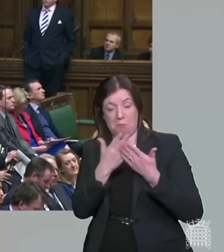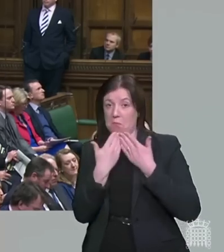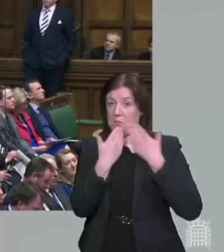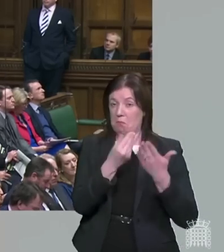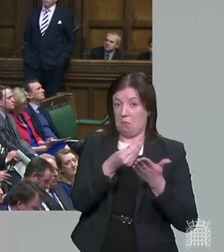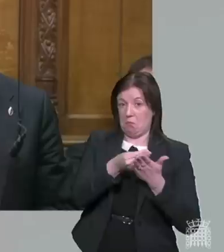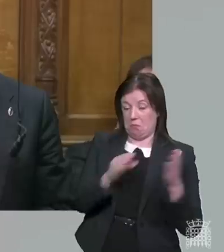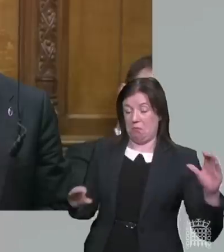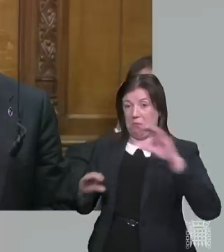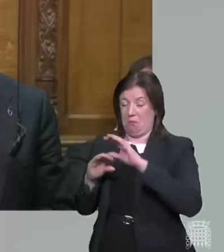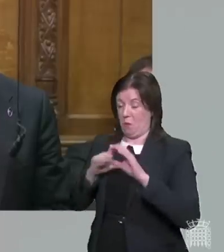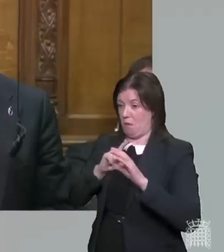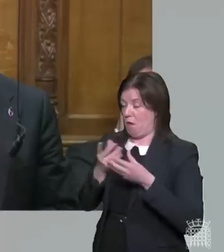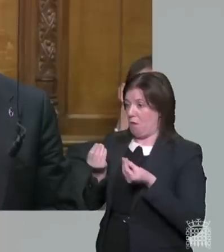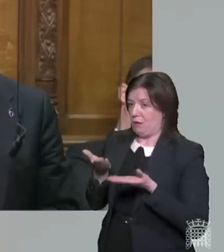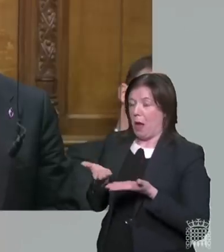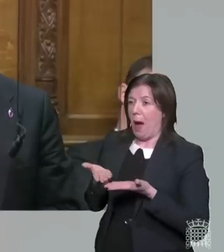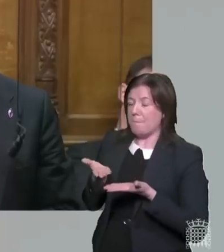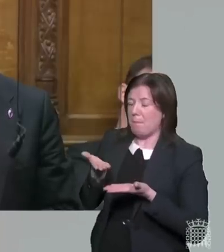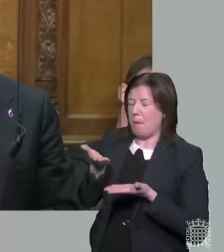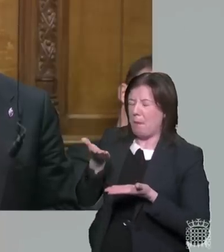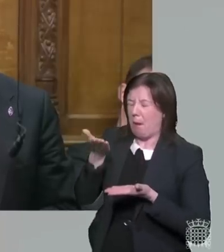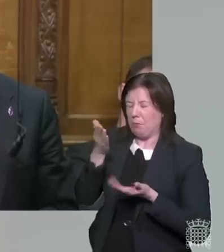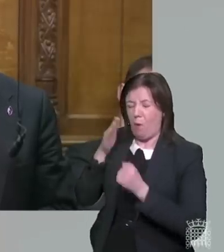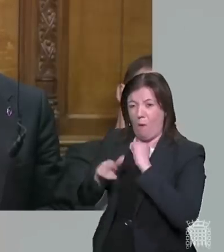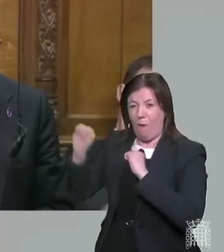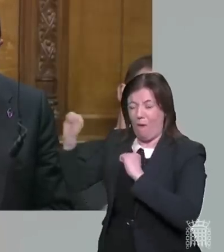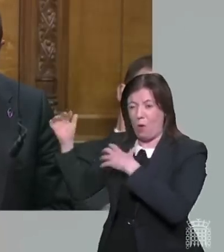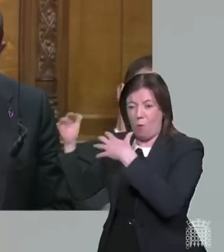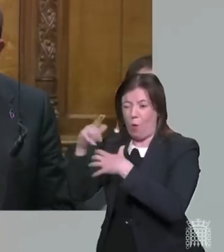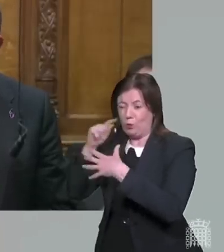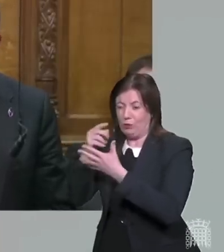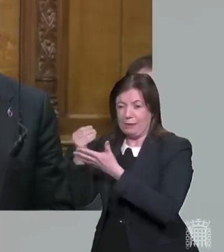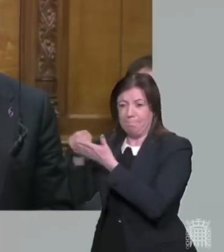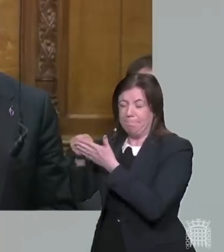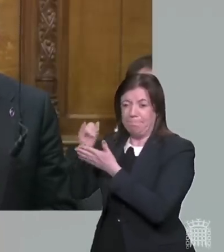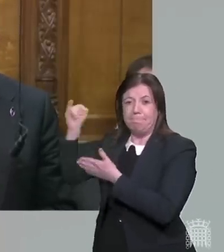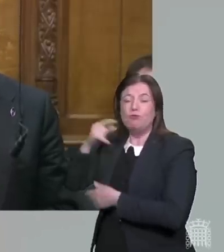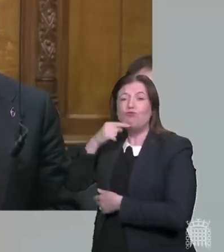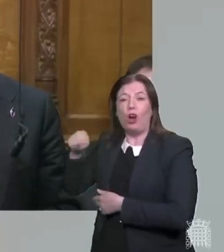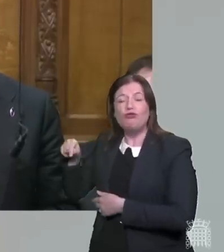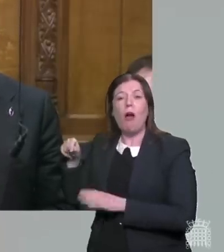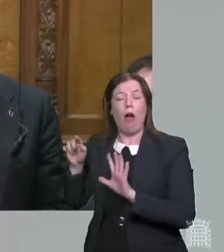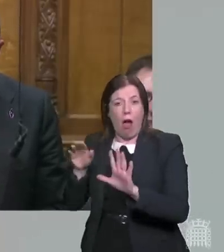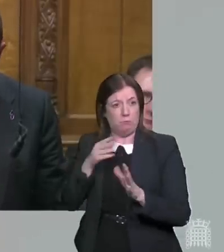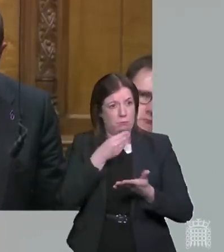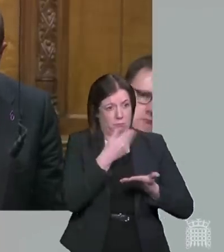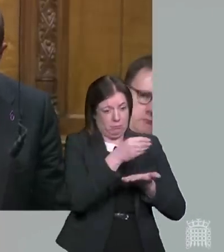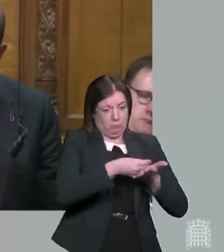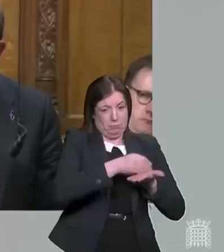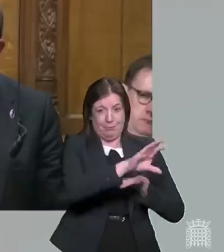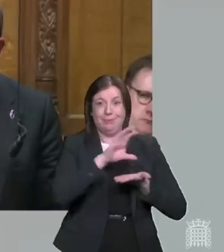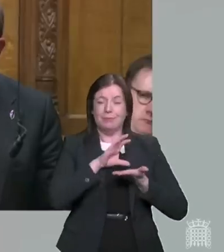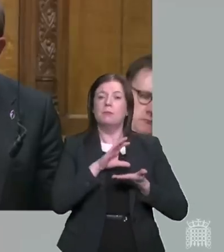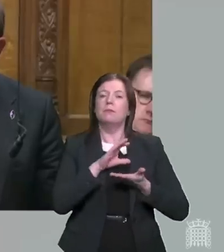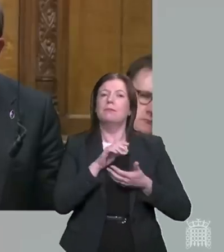fuel prices despite Putin's barbaric war in Ukraine. Can the Prime Minister assure my constituents and indeed this